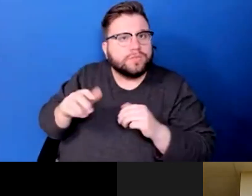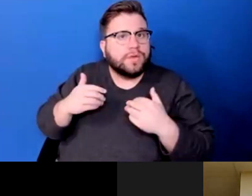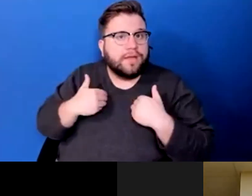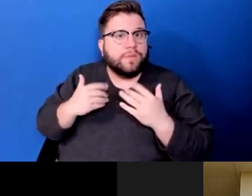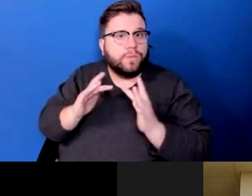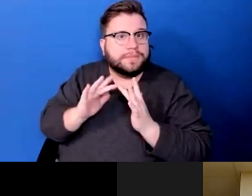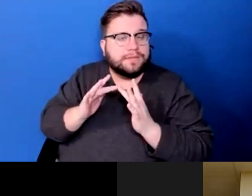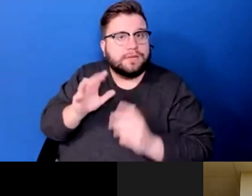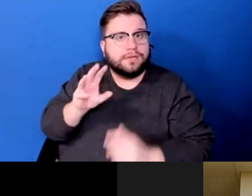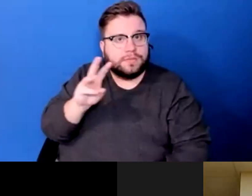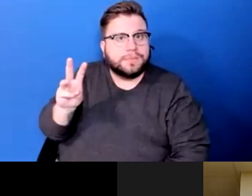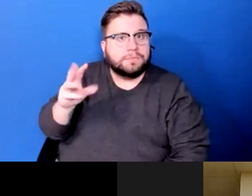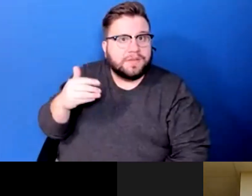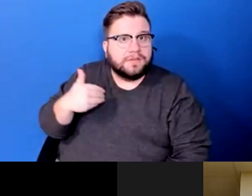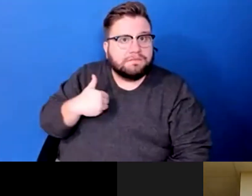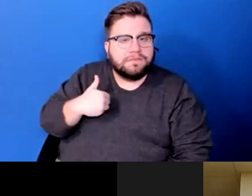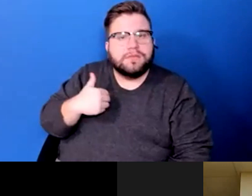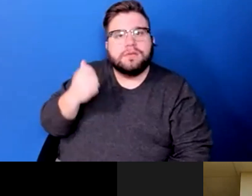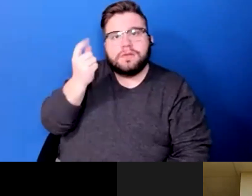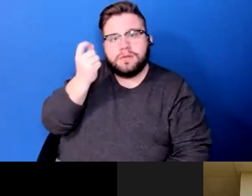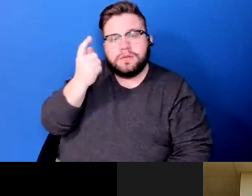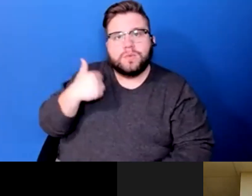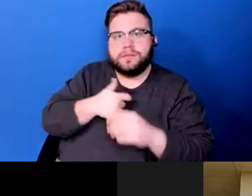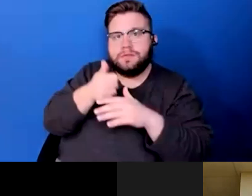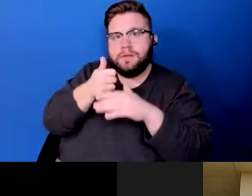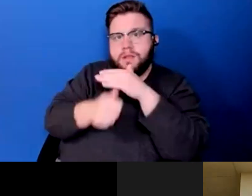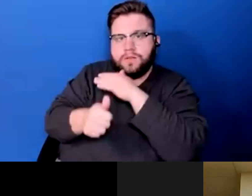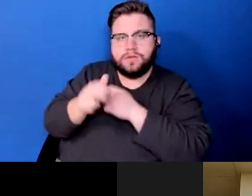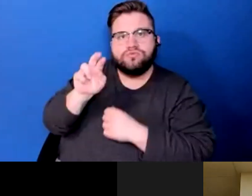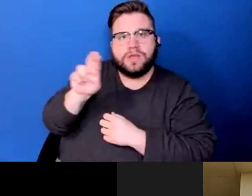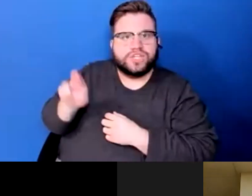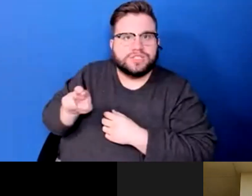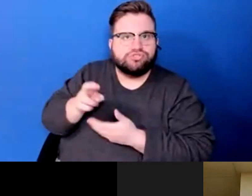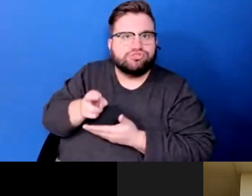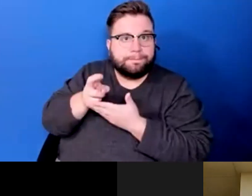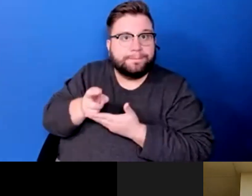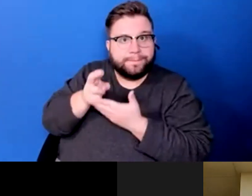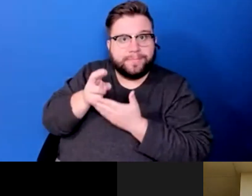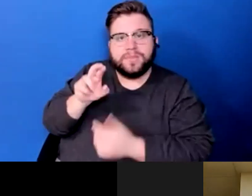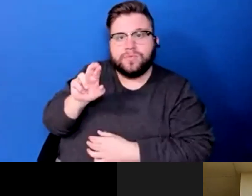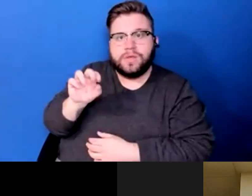do have a website. We work for Rochester Rehabilitation. So the website,